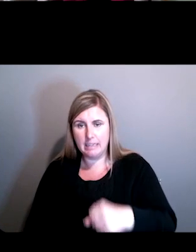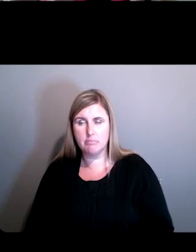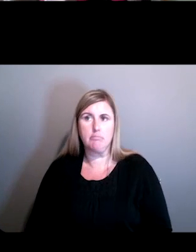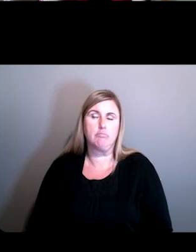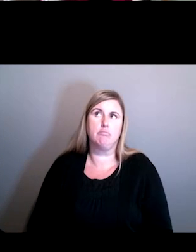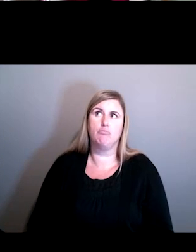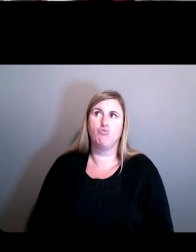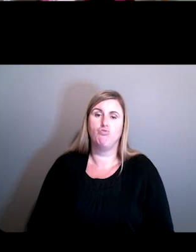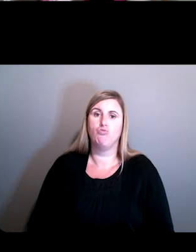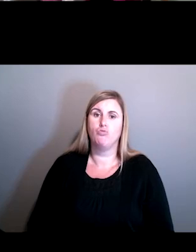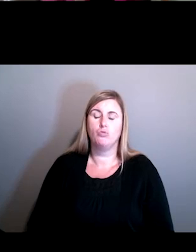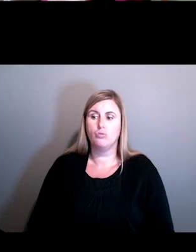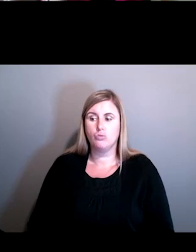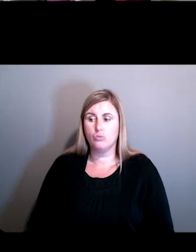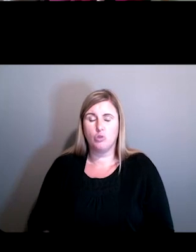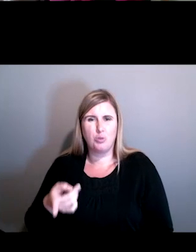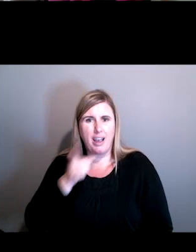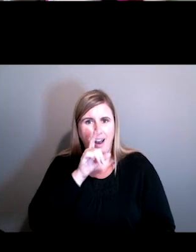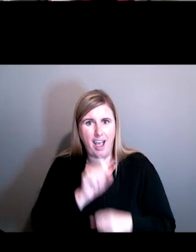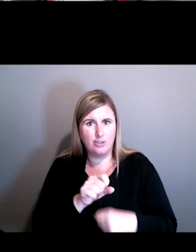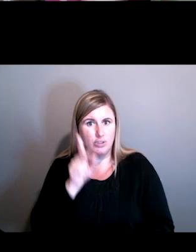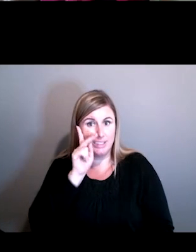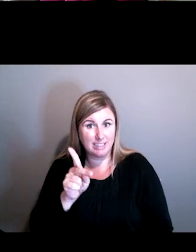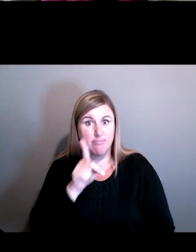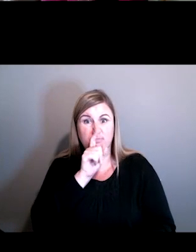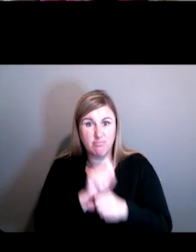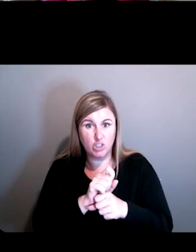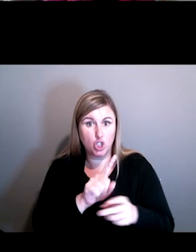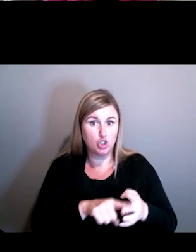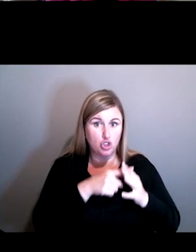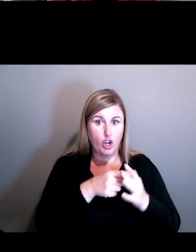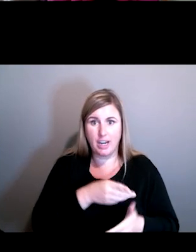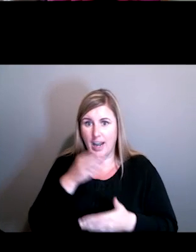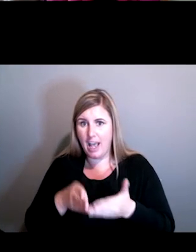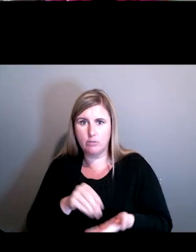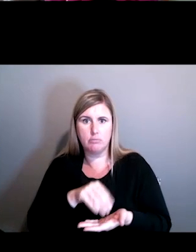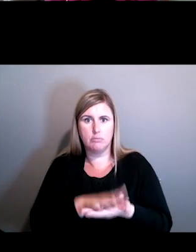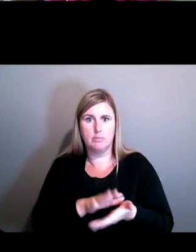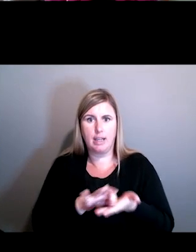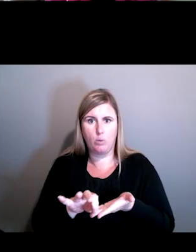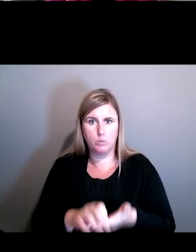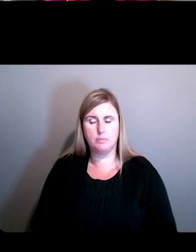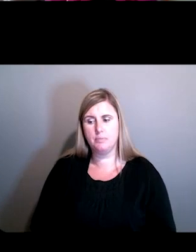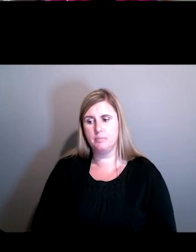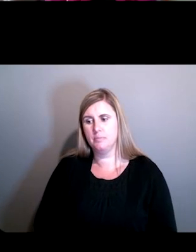that you can actually see that, yep, this started and this ended, so you can click count them.